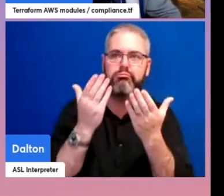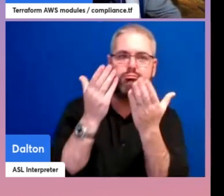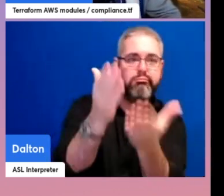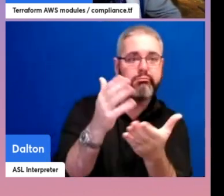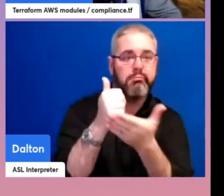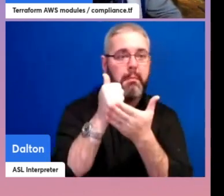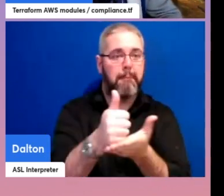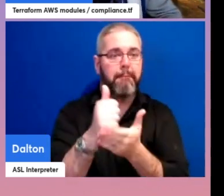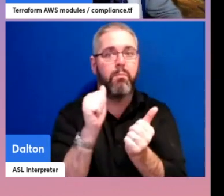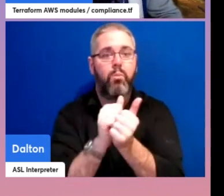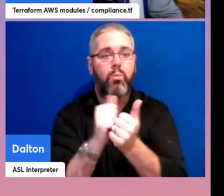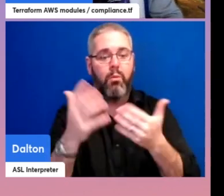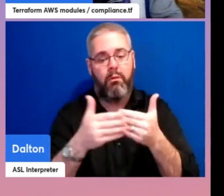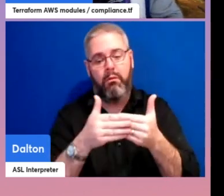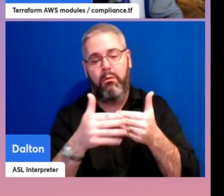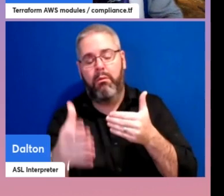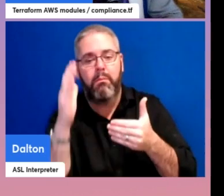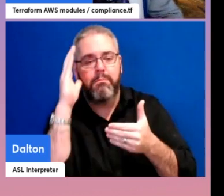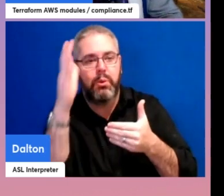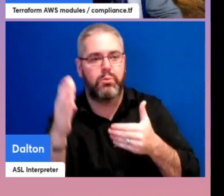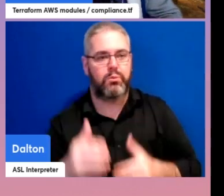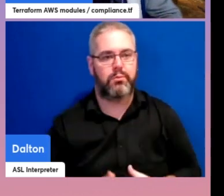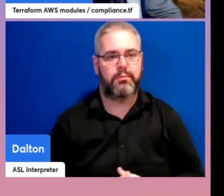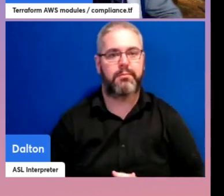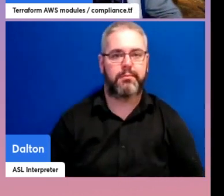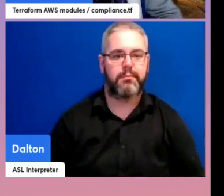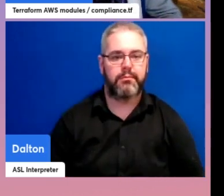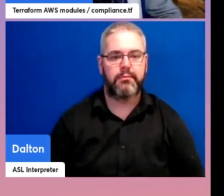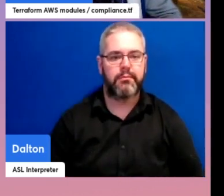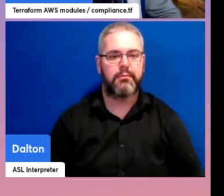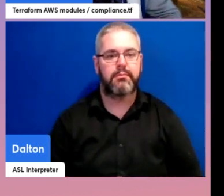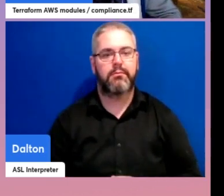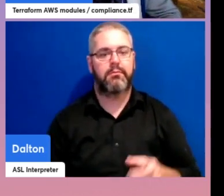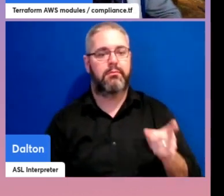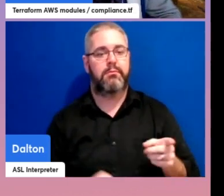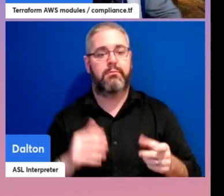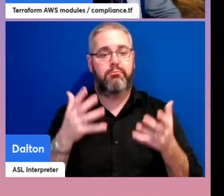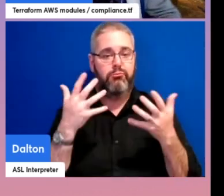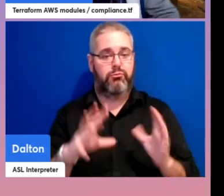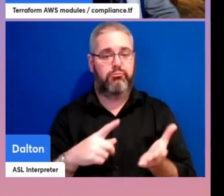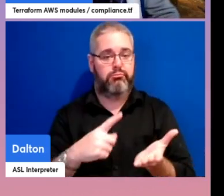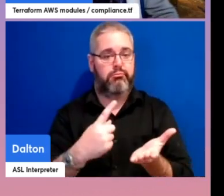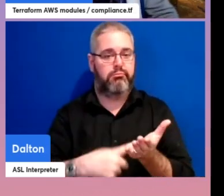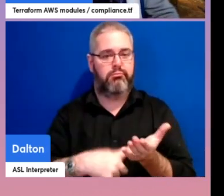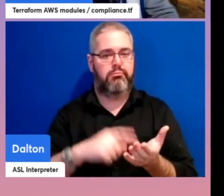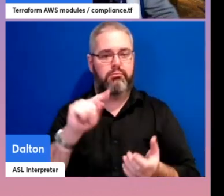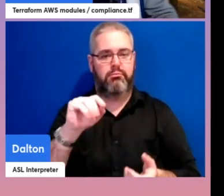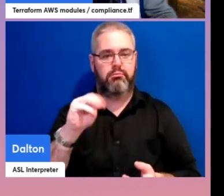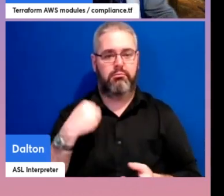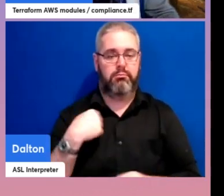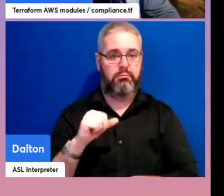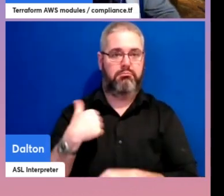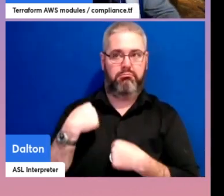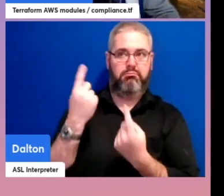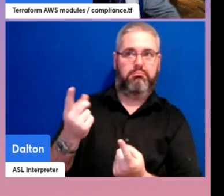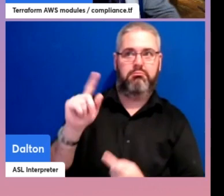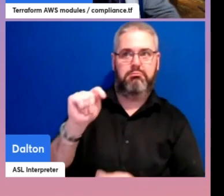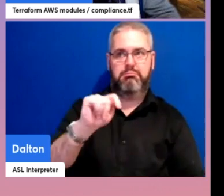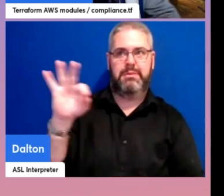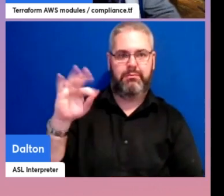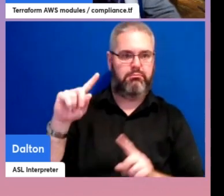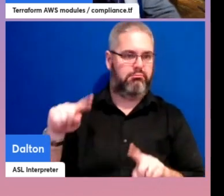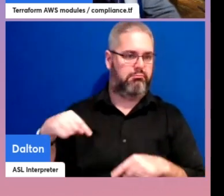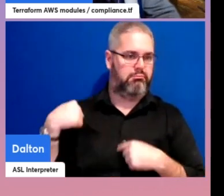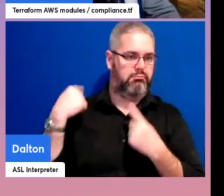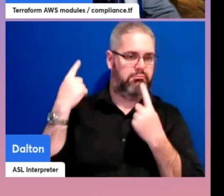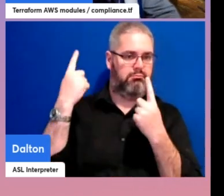future. As Tom already mentioned, I've been with Terraform for a pretty long time. It's